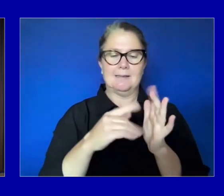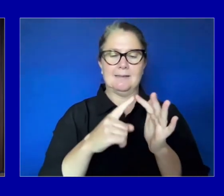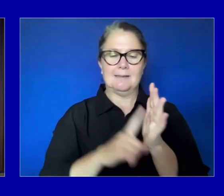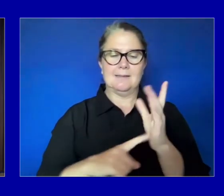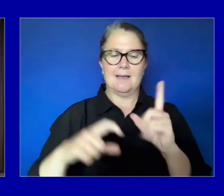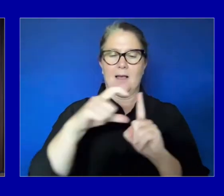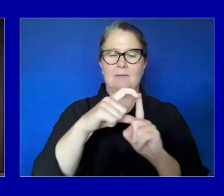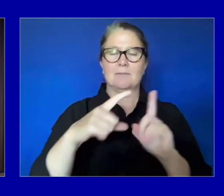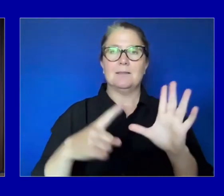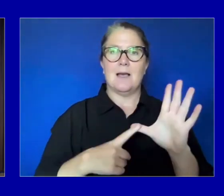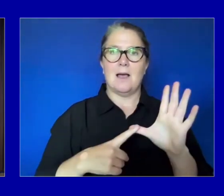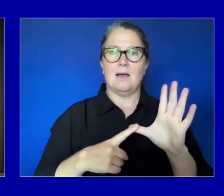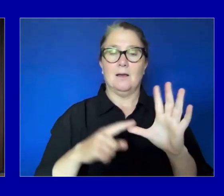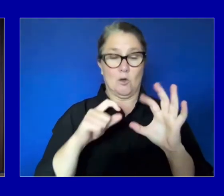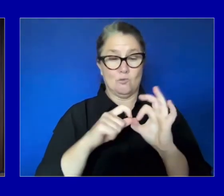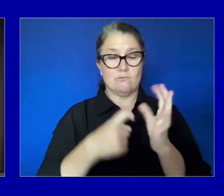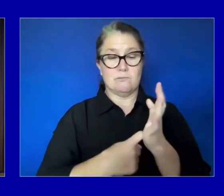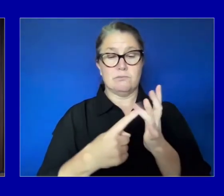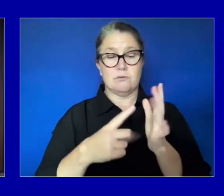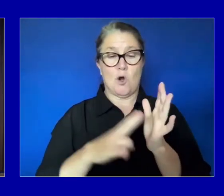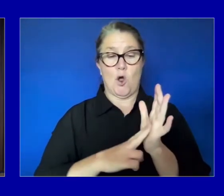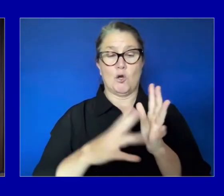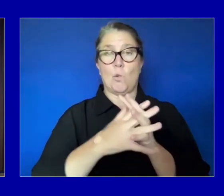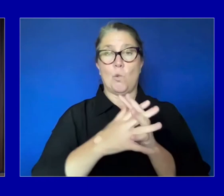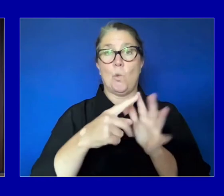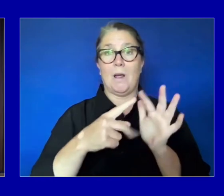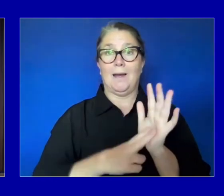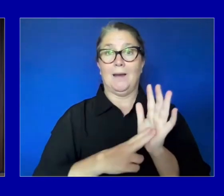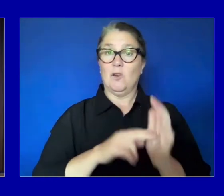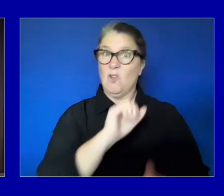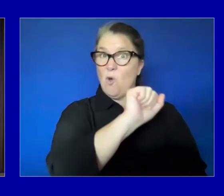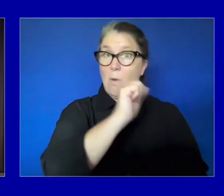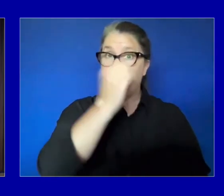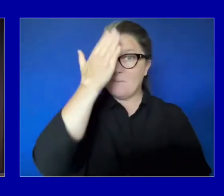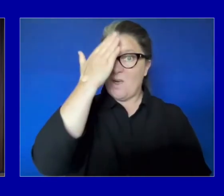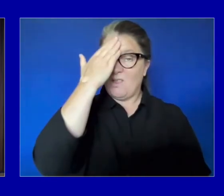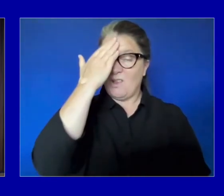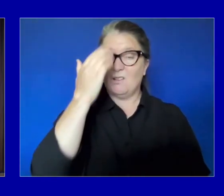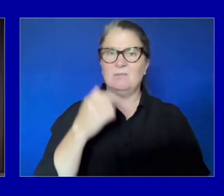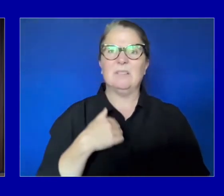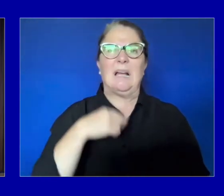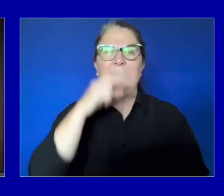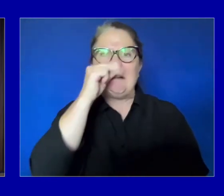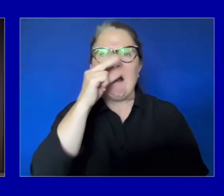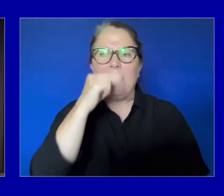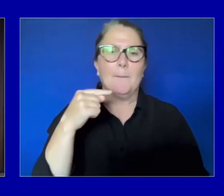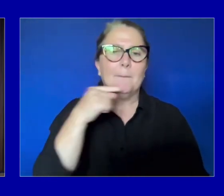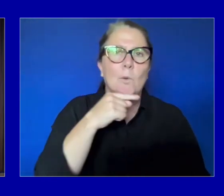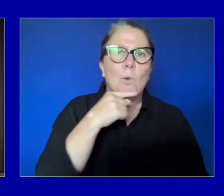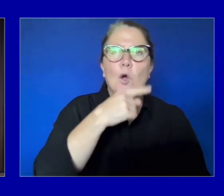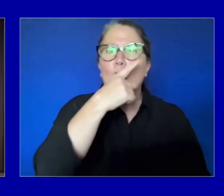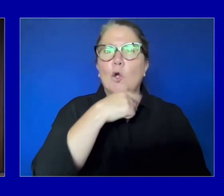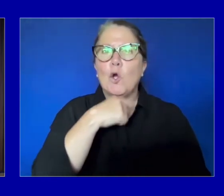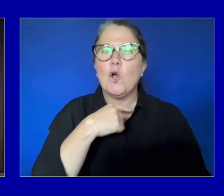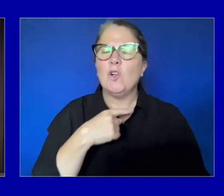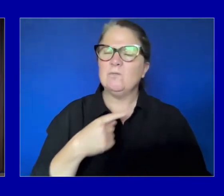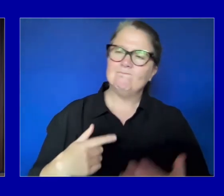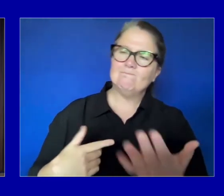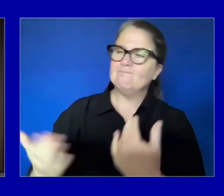And I would always take, um, young Aboriginal girls or boys, um, to sit down while she,